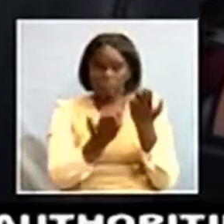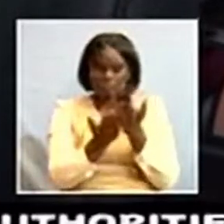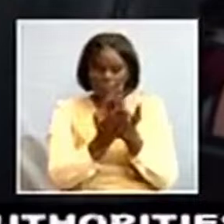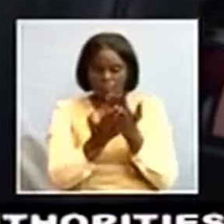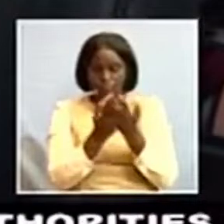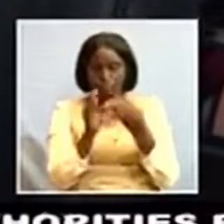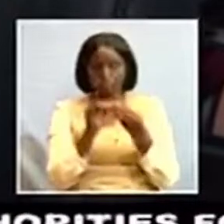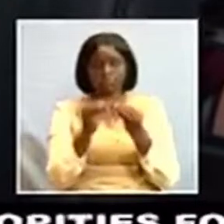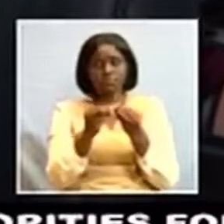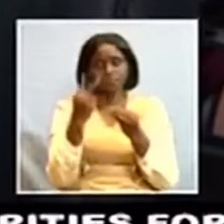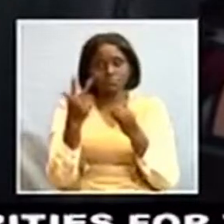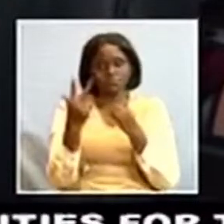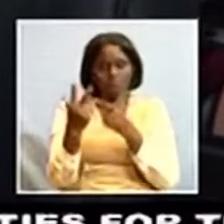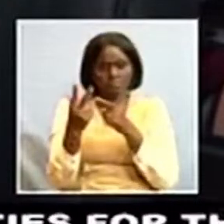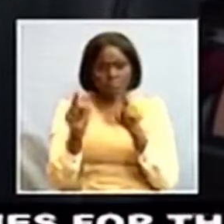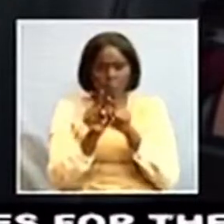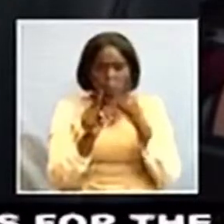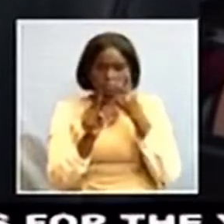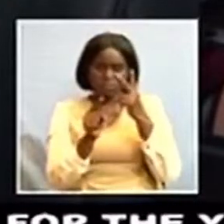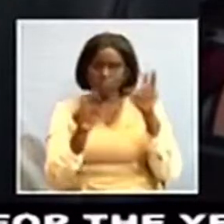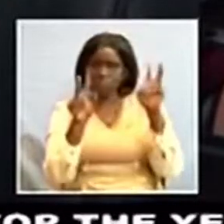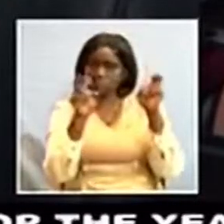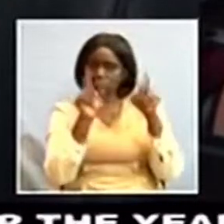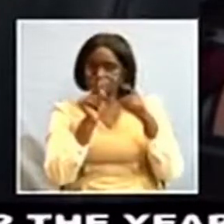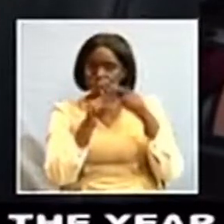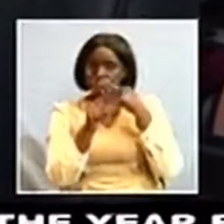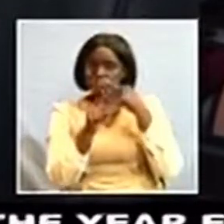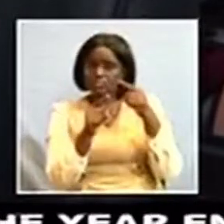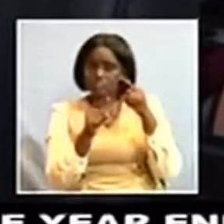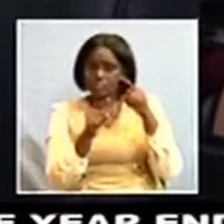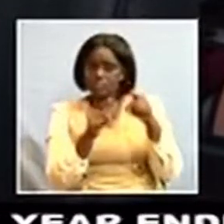Appendix 3, looking at the title to say